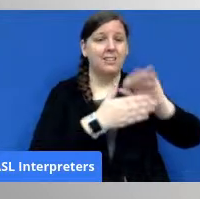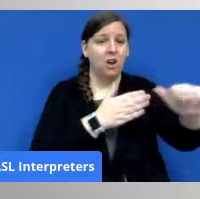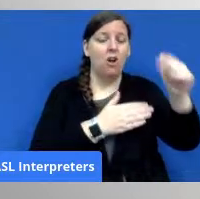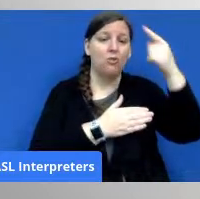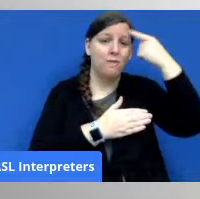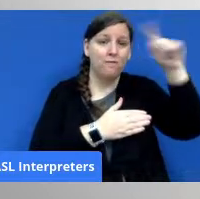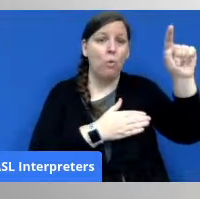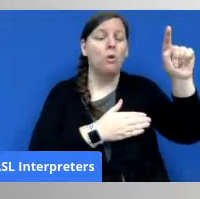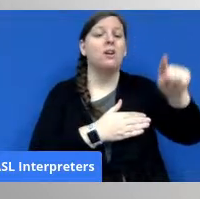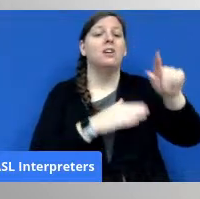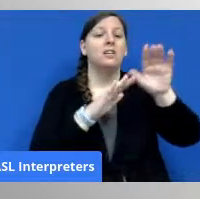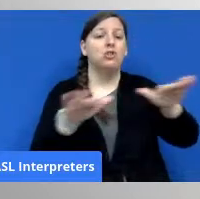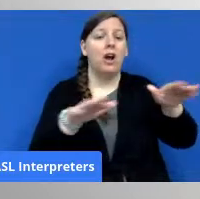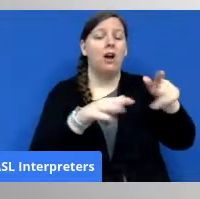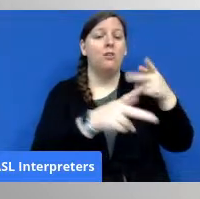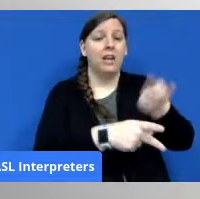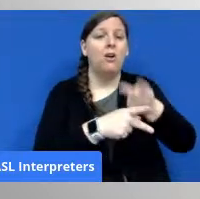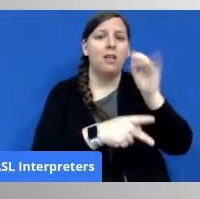of a family's